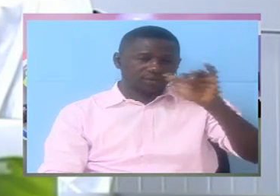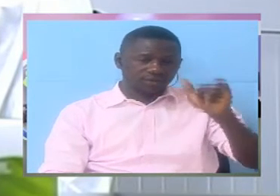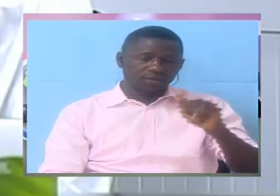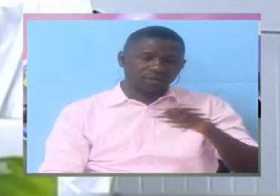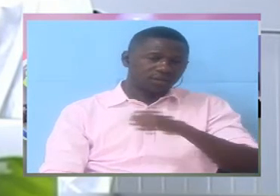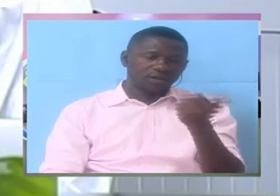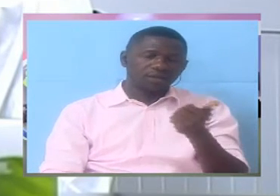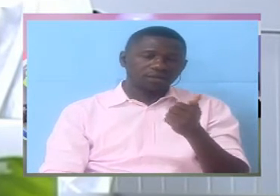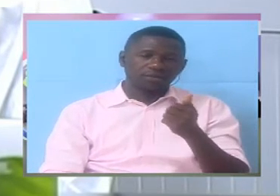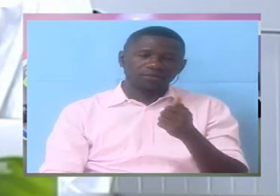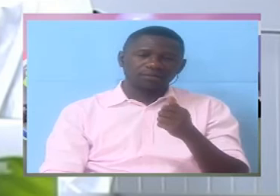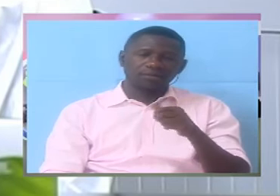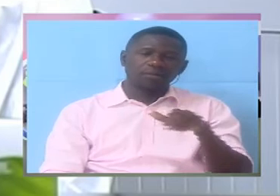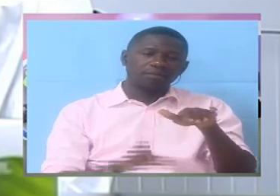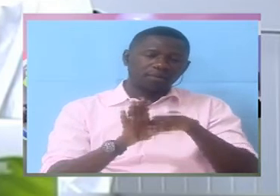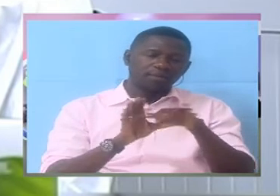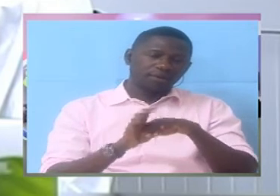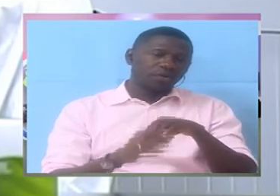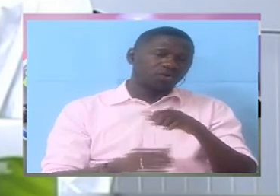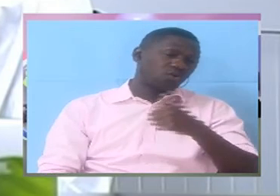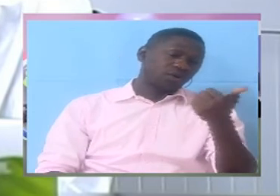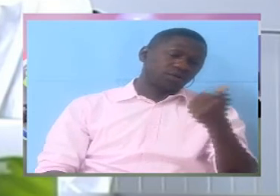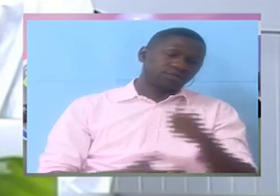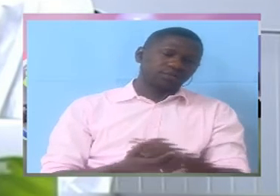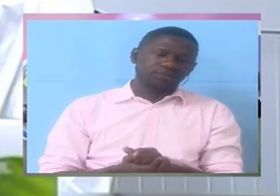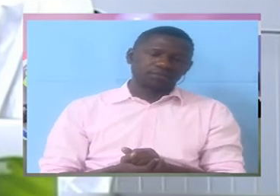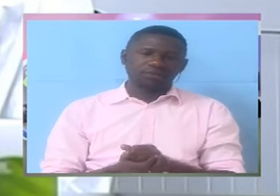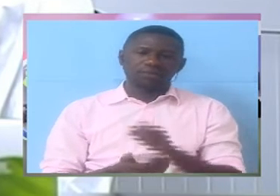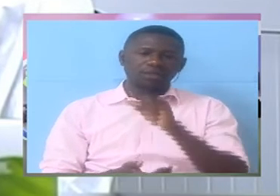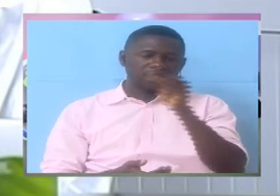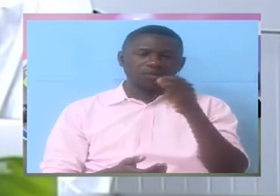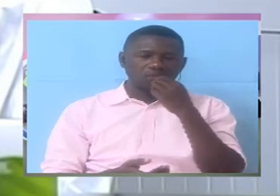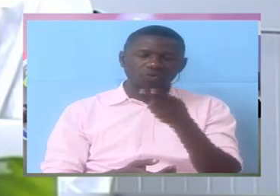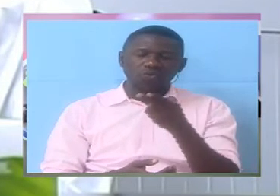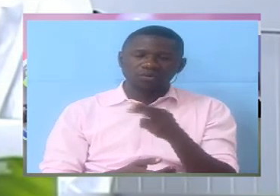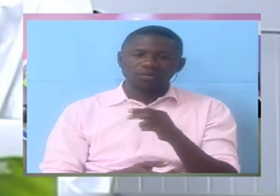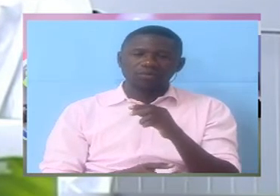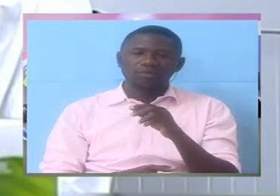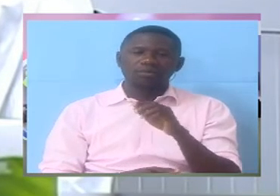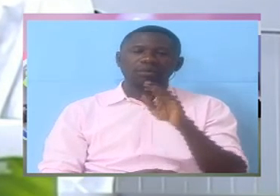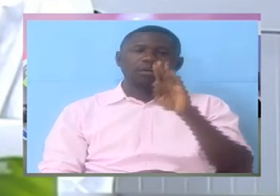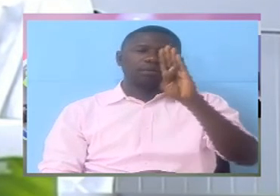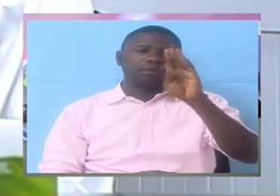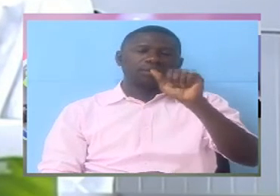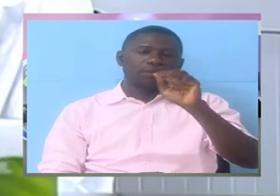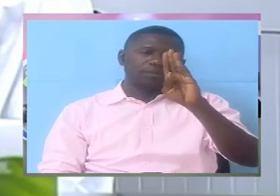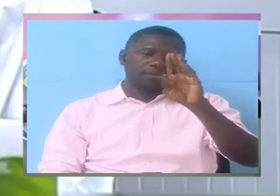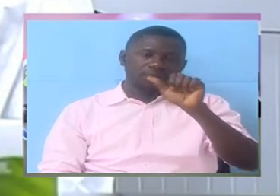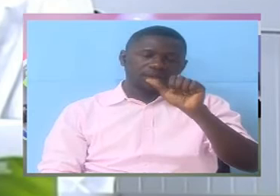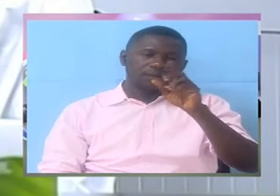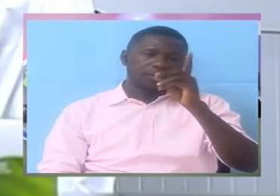Kafunyolu. Name them. You name Mr. Barry. Mr. Barry. Baba Dindi.